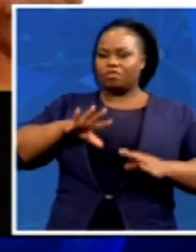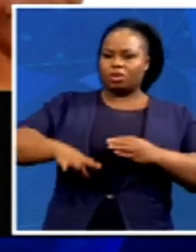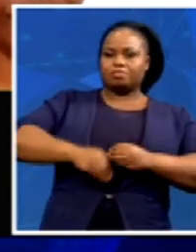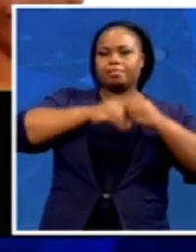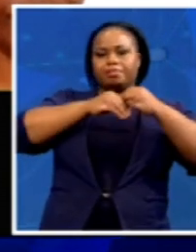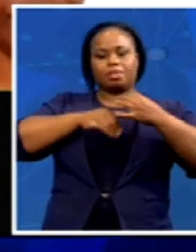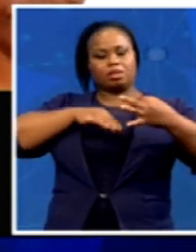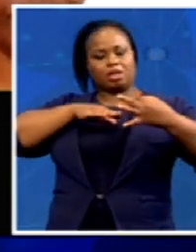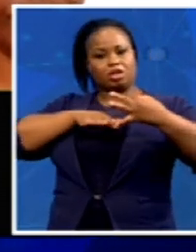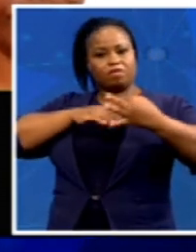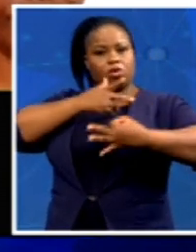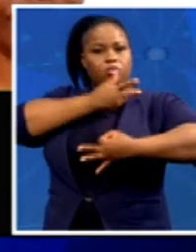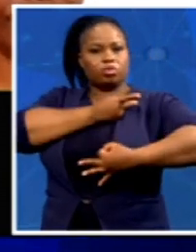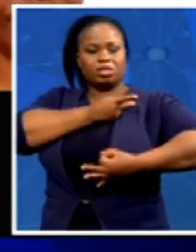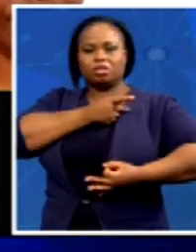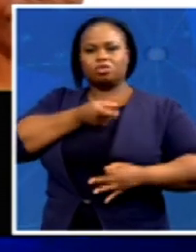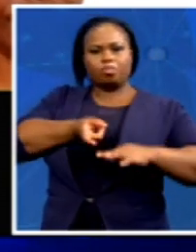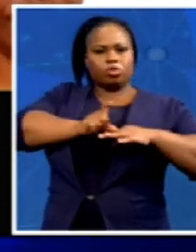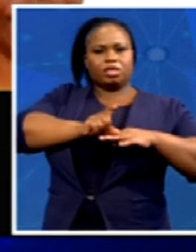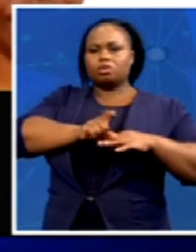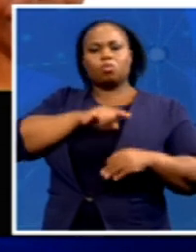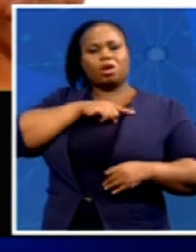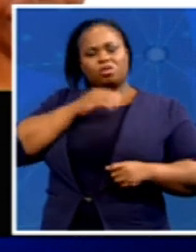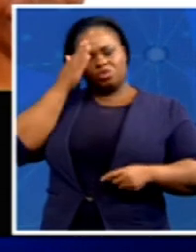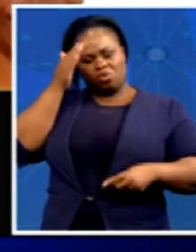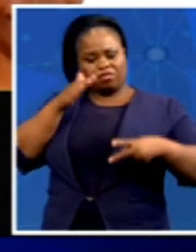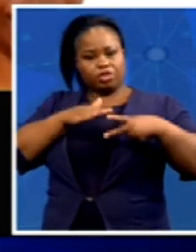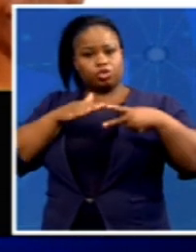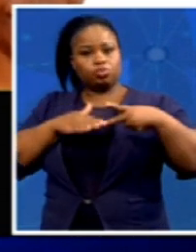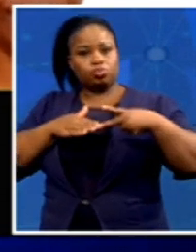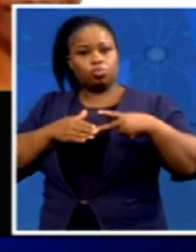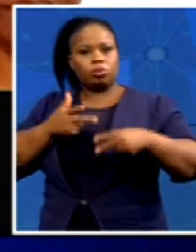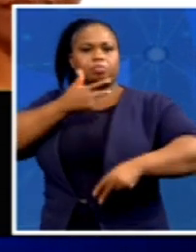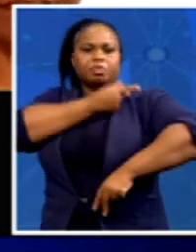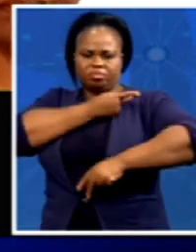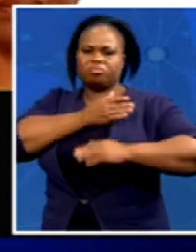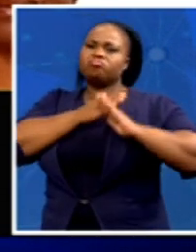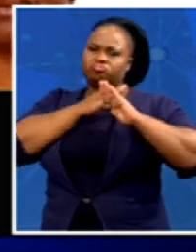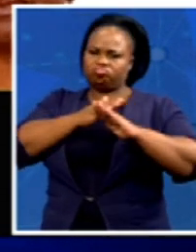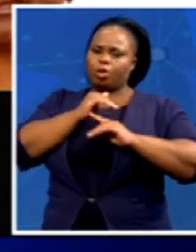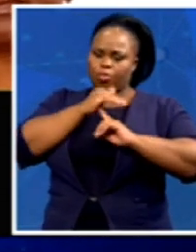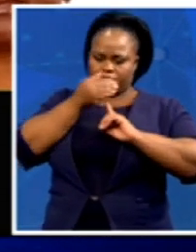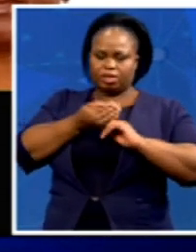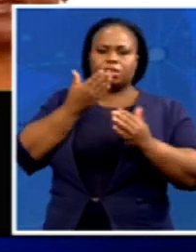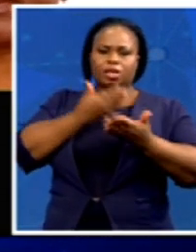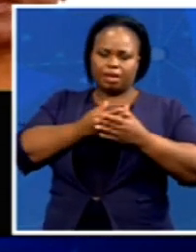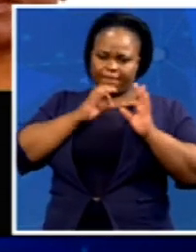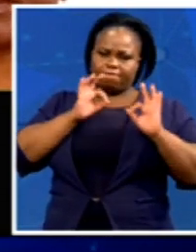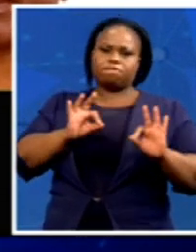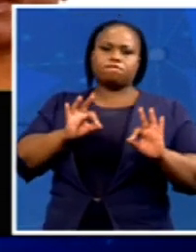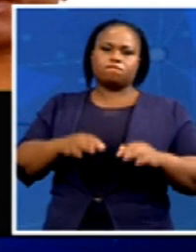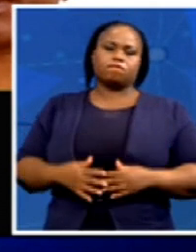2 shots of vaccines, it offers a remarkable effectiveness in terms of protecting you towards severe disease